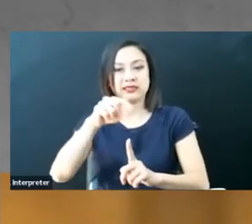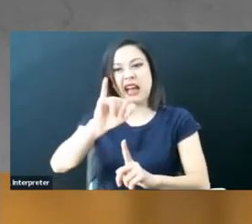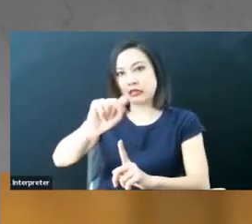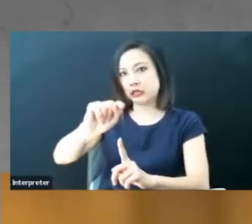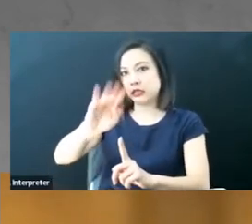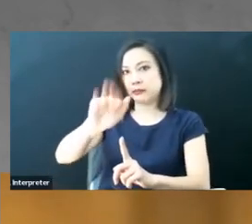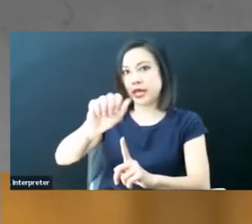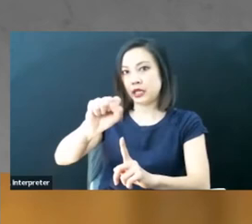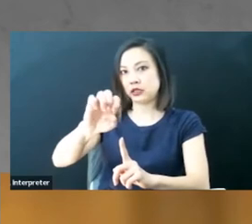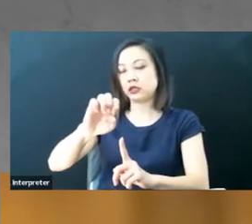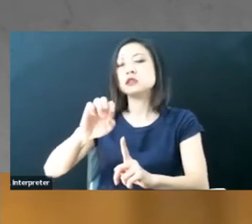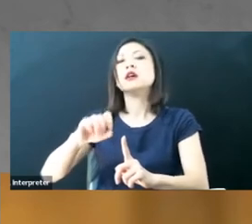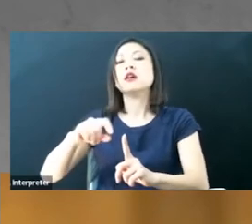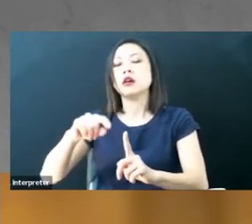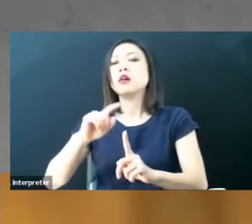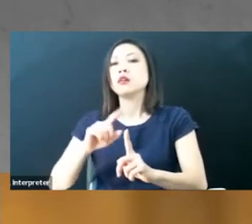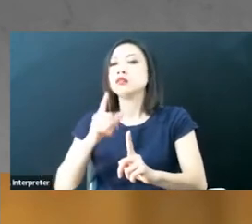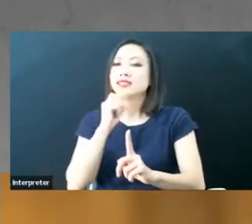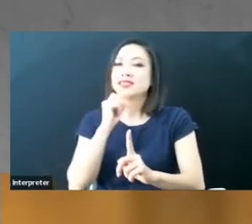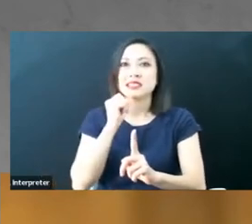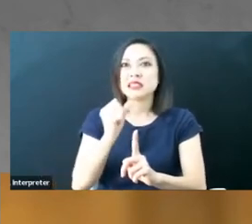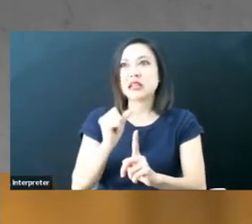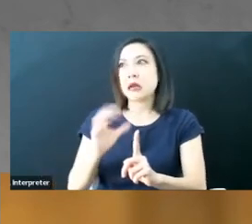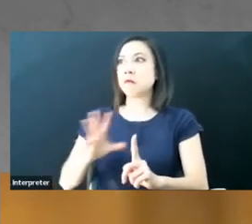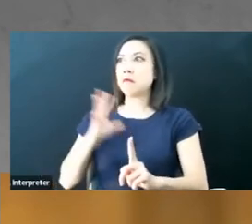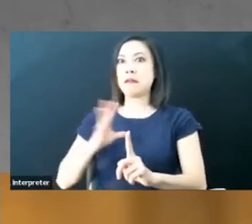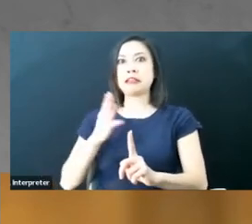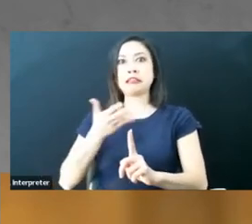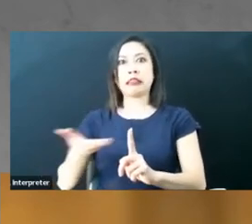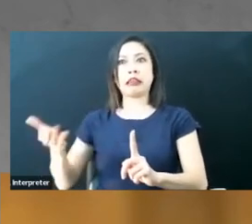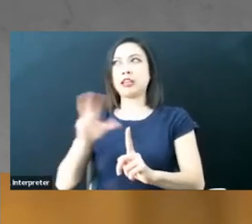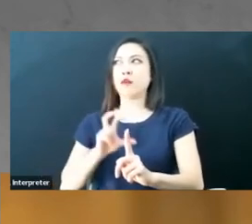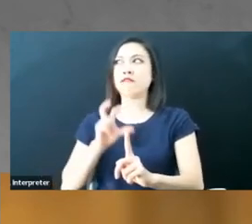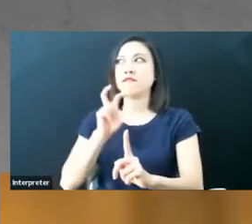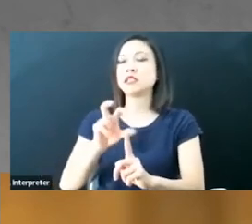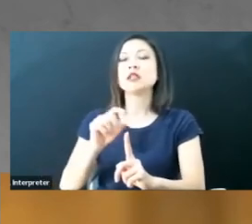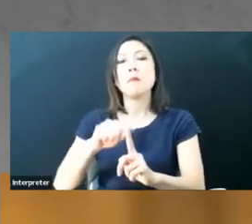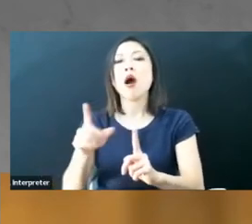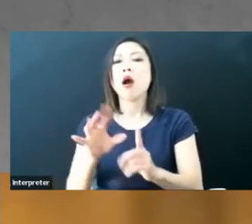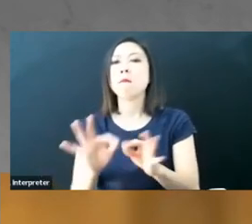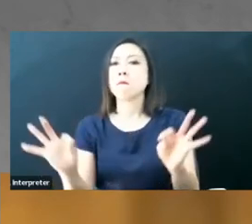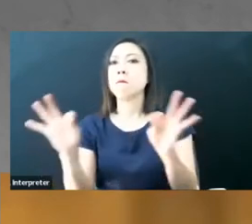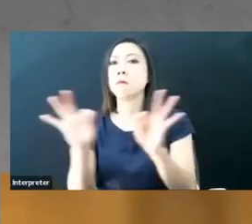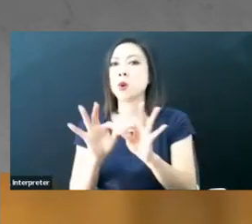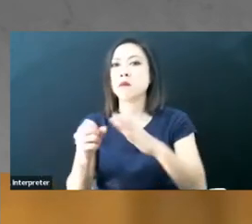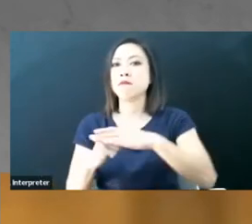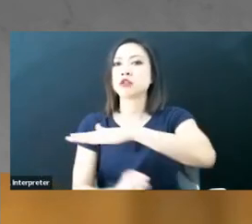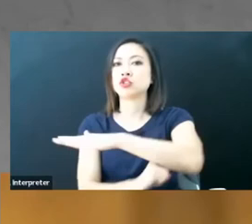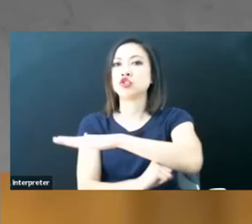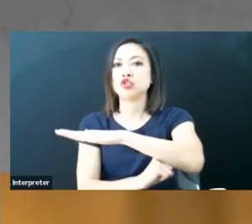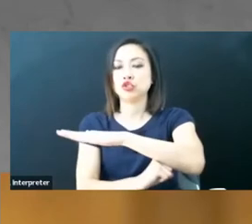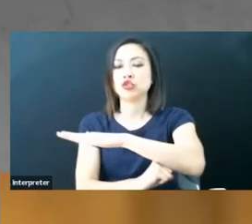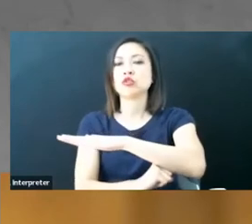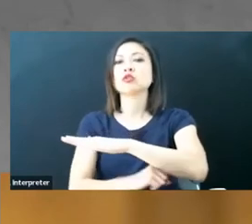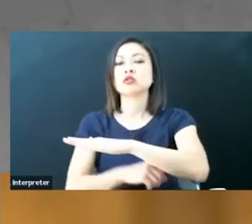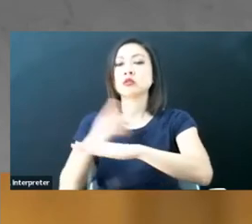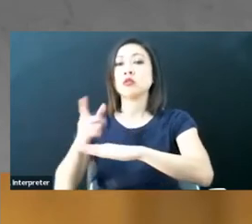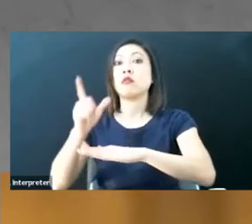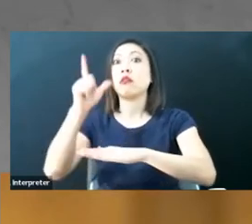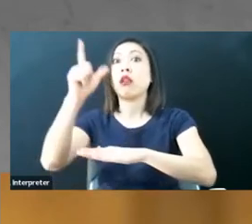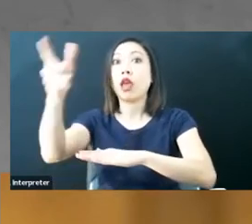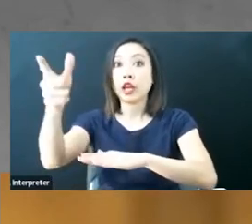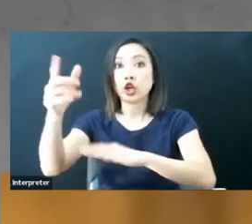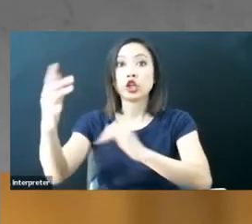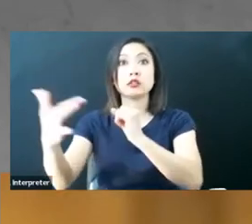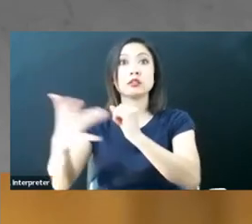if you're growing at the pace at which technology, strong technology companies do, by the time you realize what you need